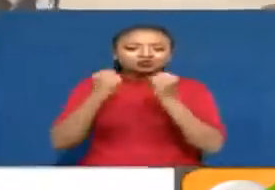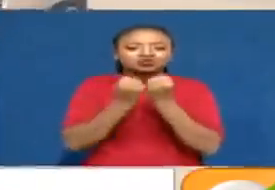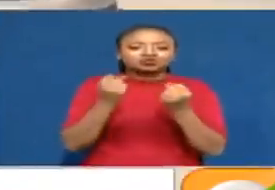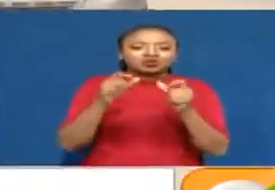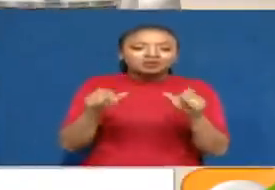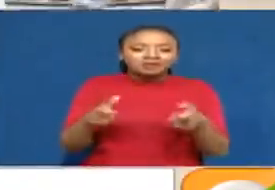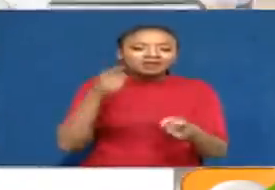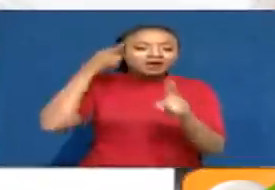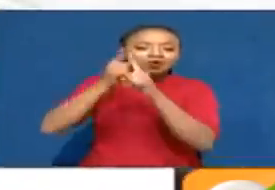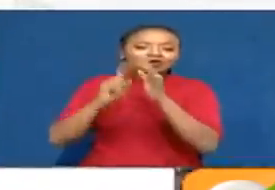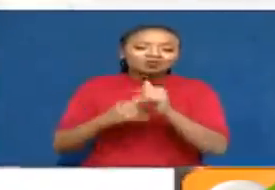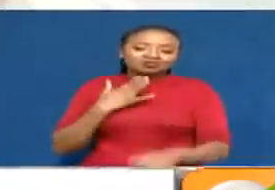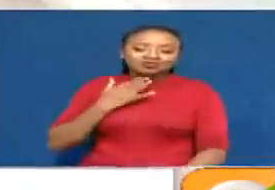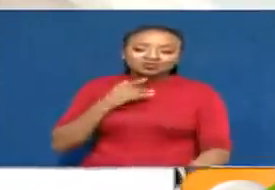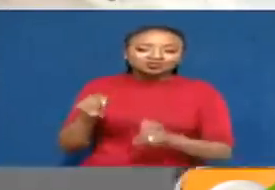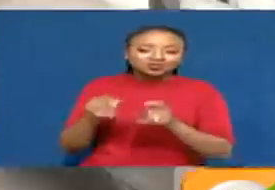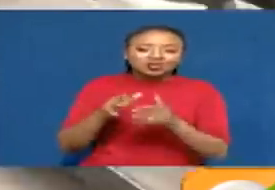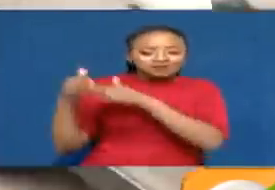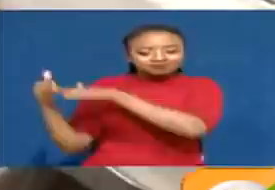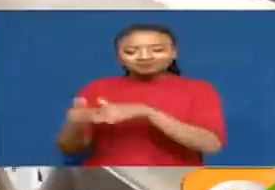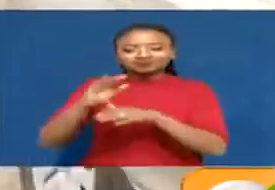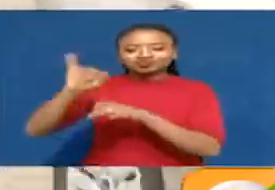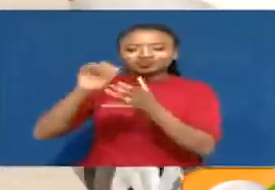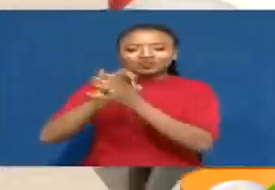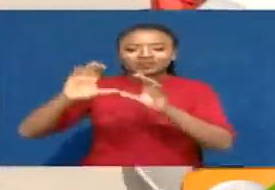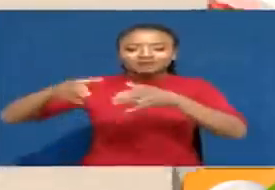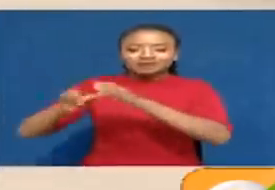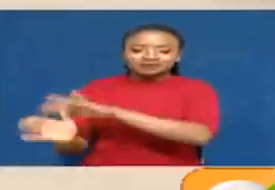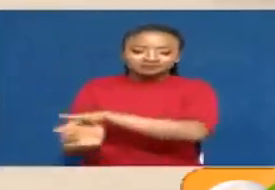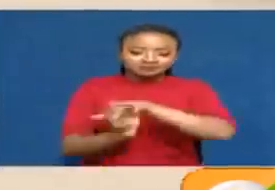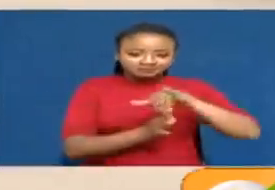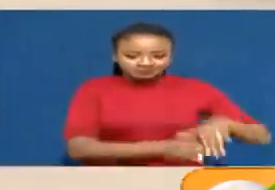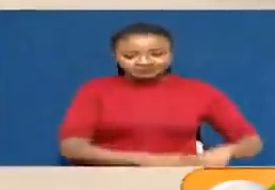within the ruling party. Sam Ogina, Citizen TV, Nairobi.